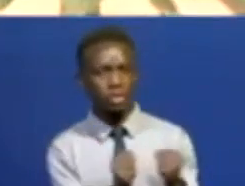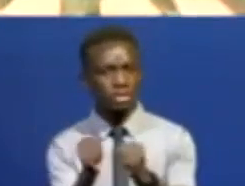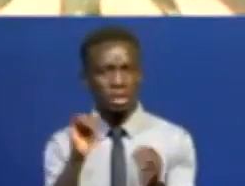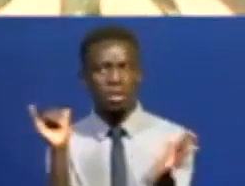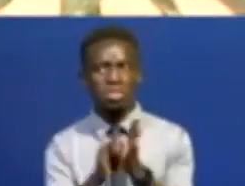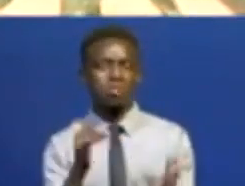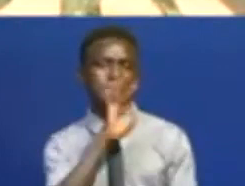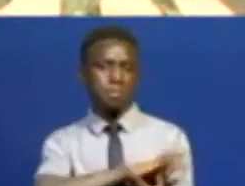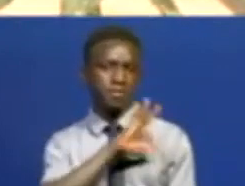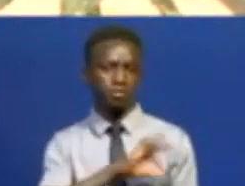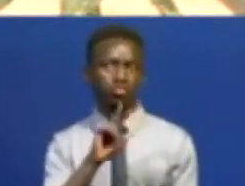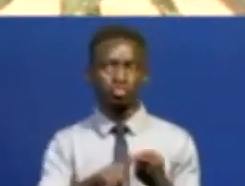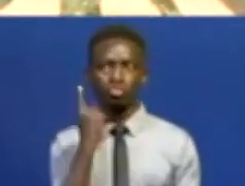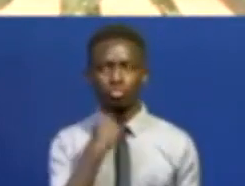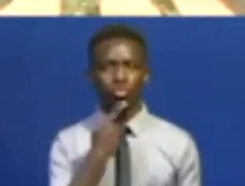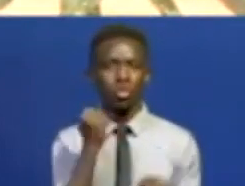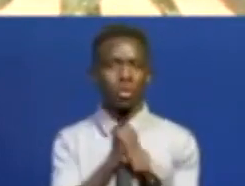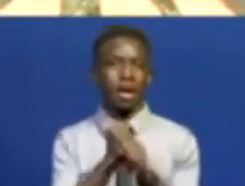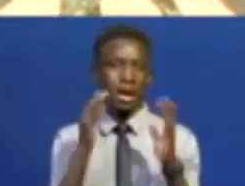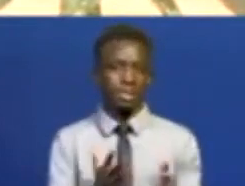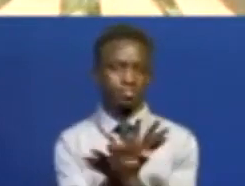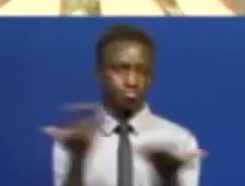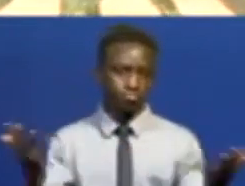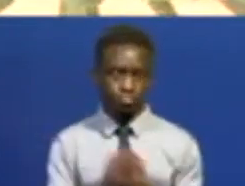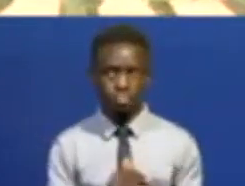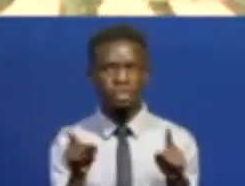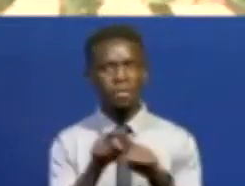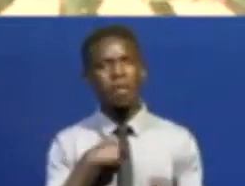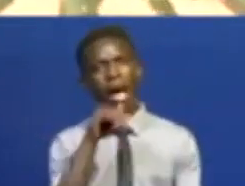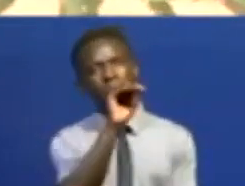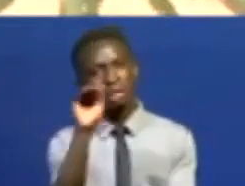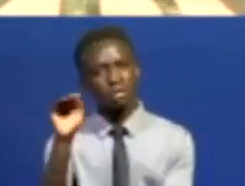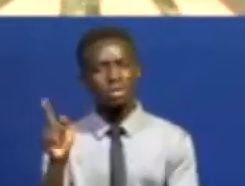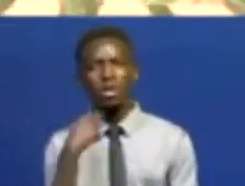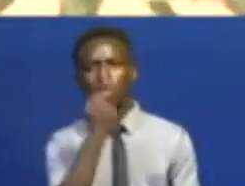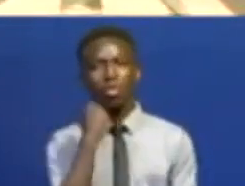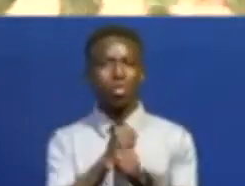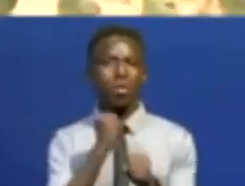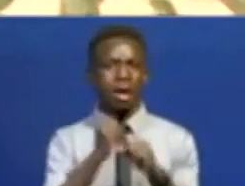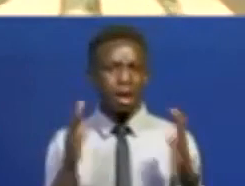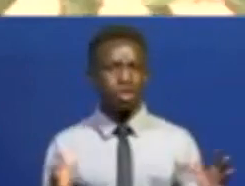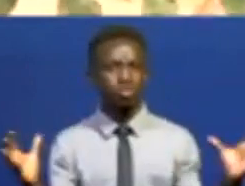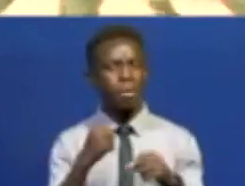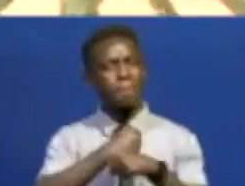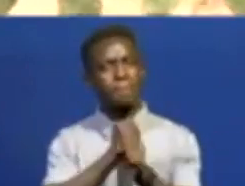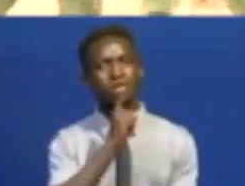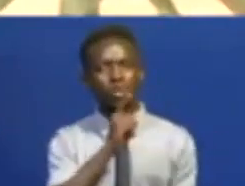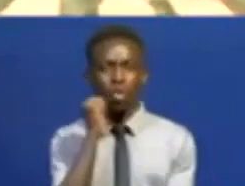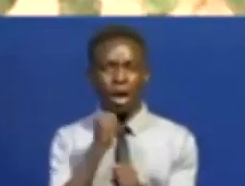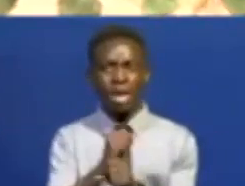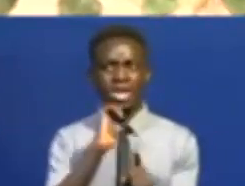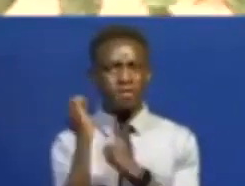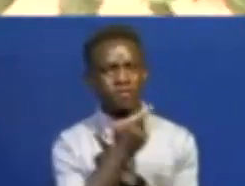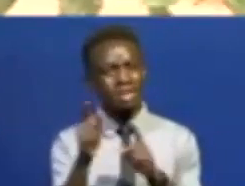are beneficial to employees. I also call out employers to make sure that the working environment is safe